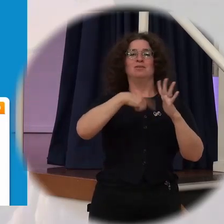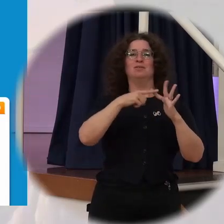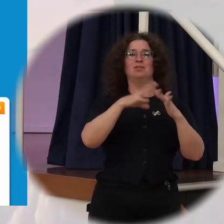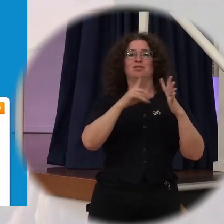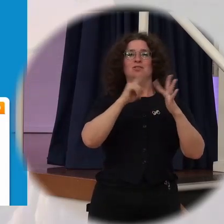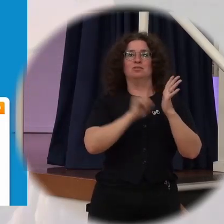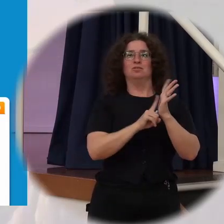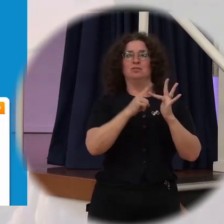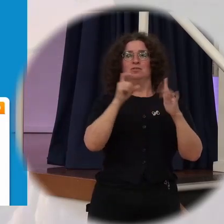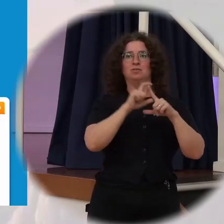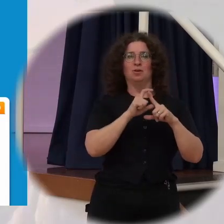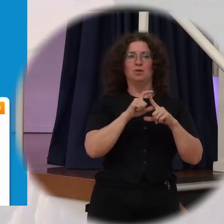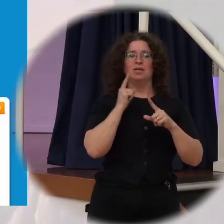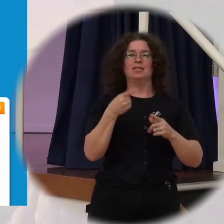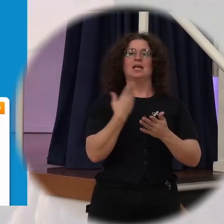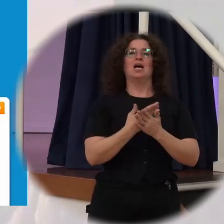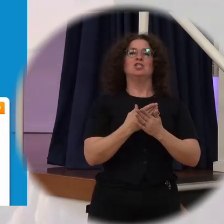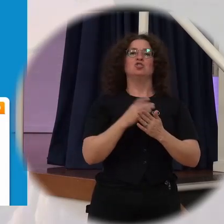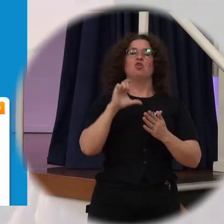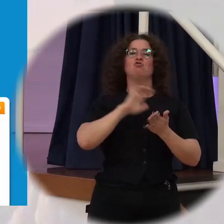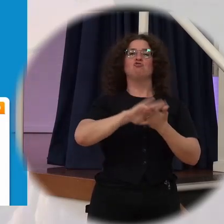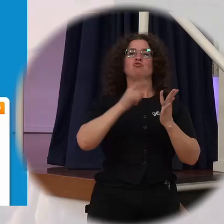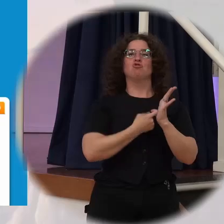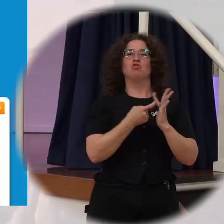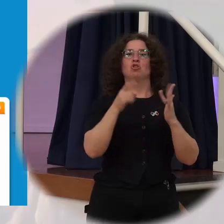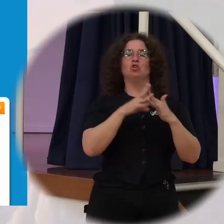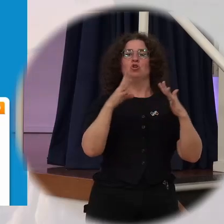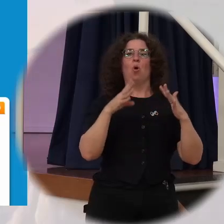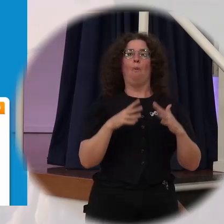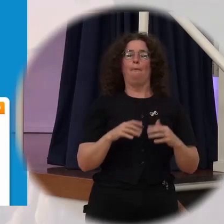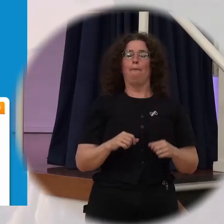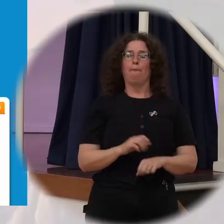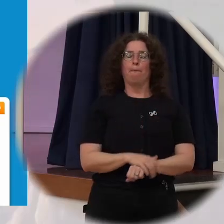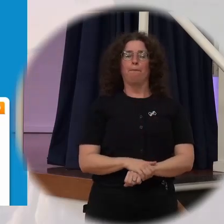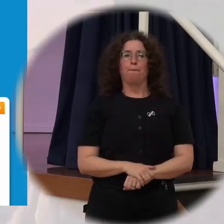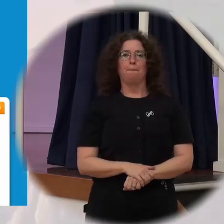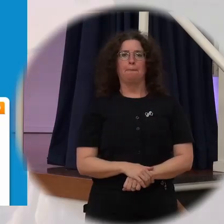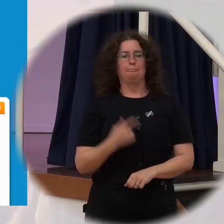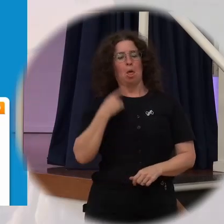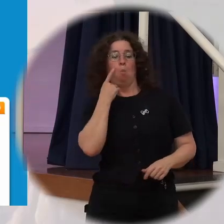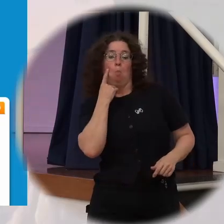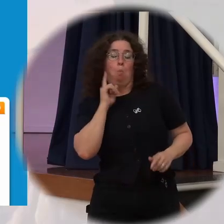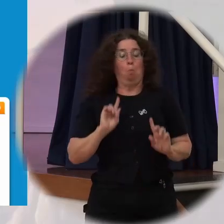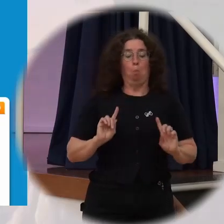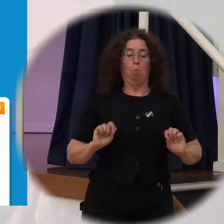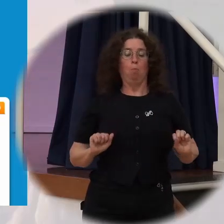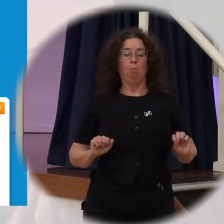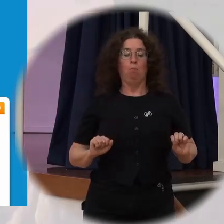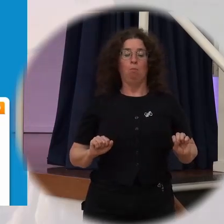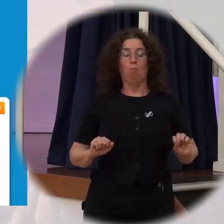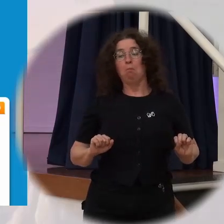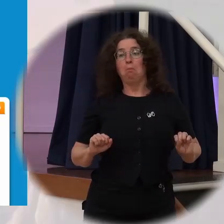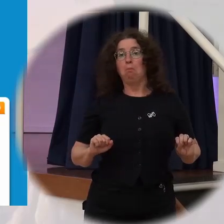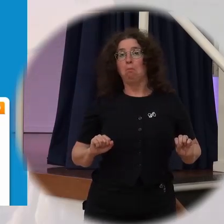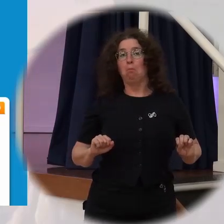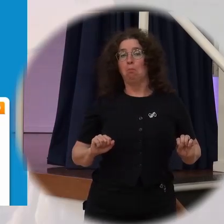in 2011 for the Chrome Web Store. I know nothing else about it, but here it is. So I started looking into it, and it was,